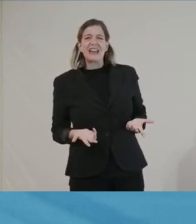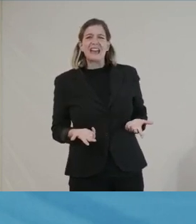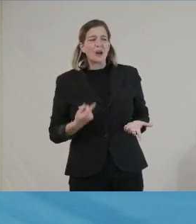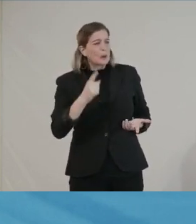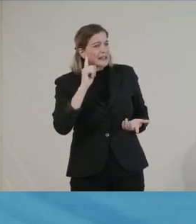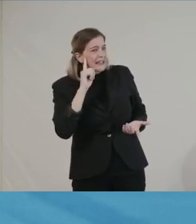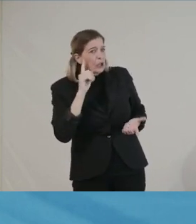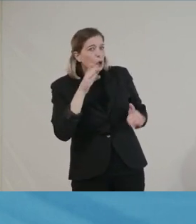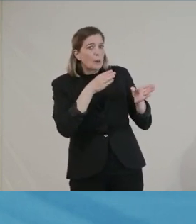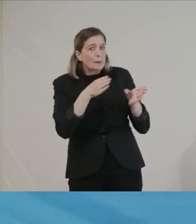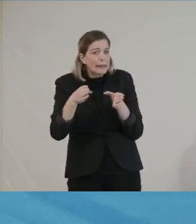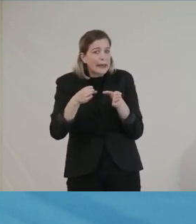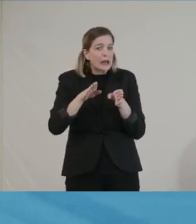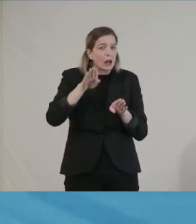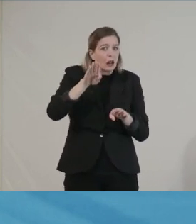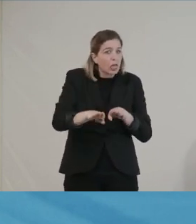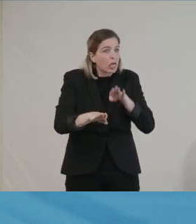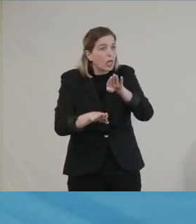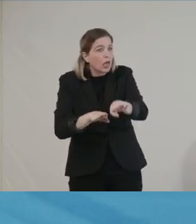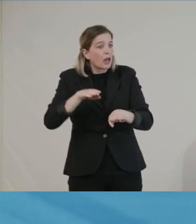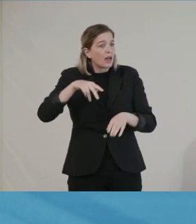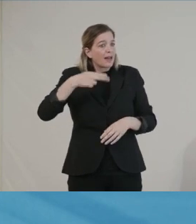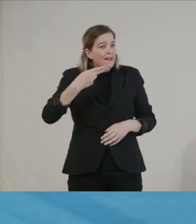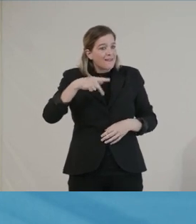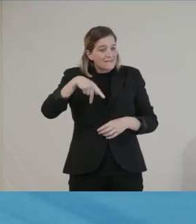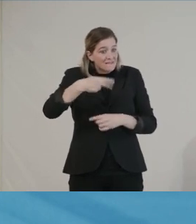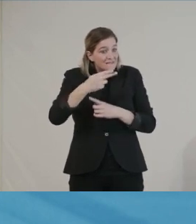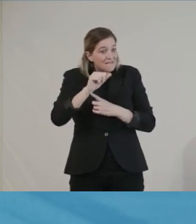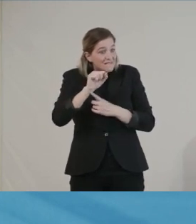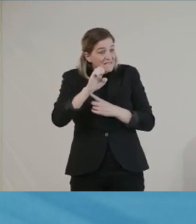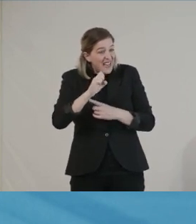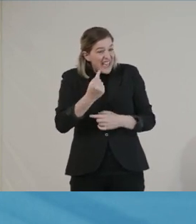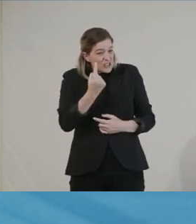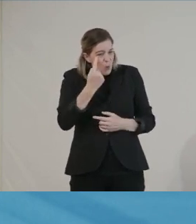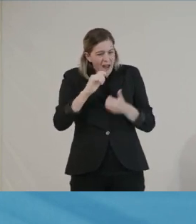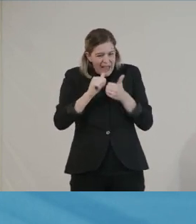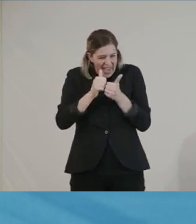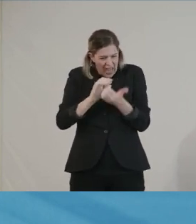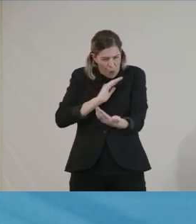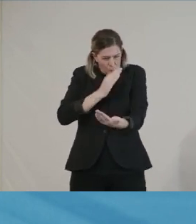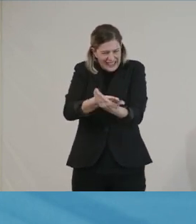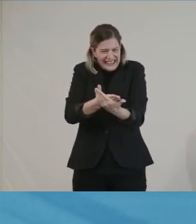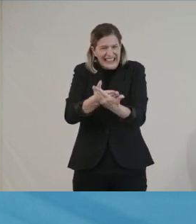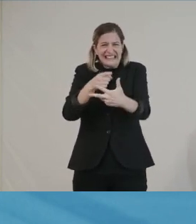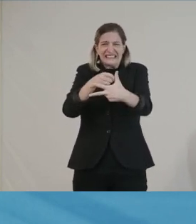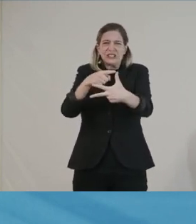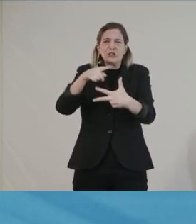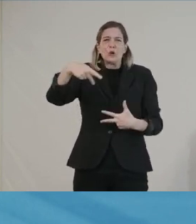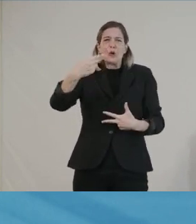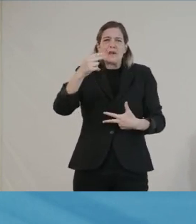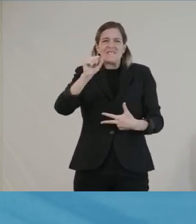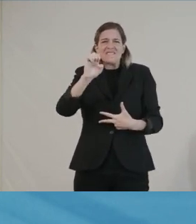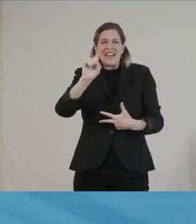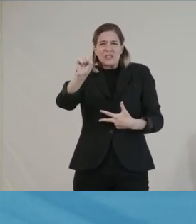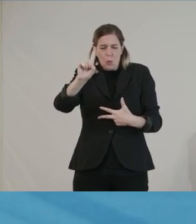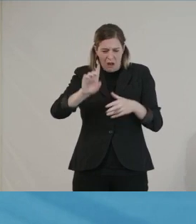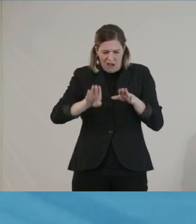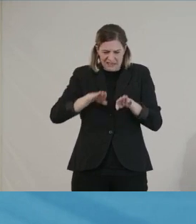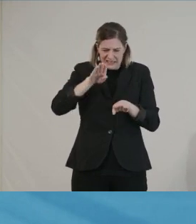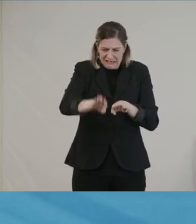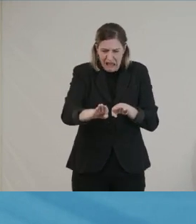get to phase one? What are you looking for? And what is the plan? Okay. 8 days from now. Thank you, Nicole.